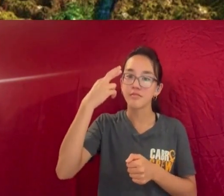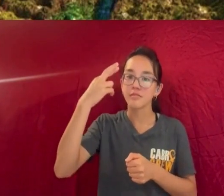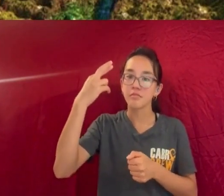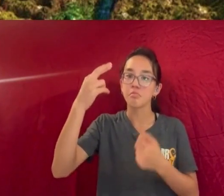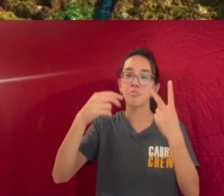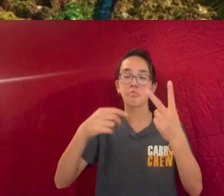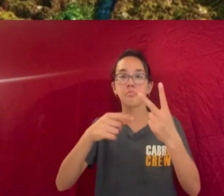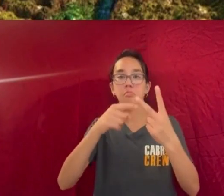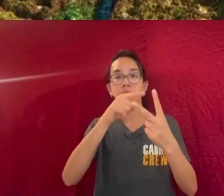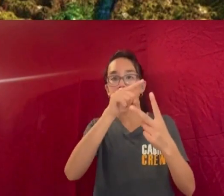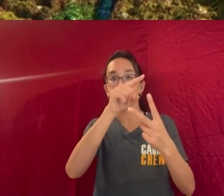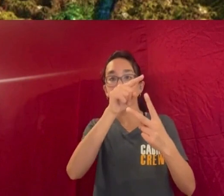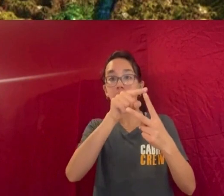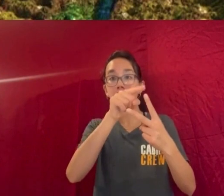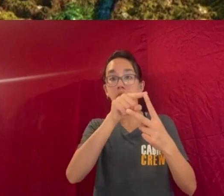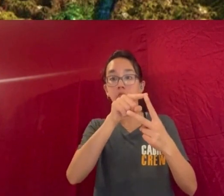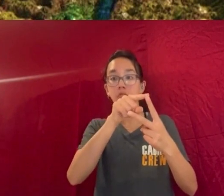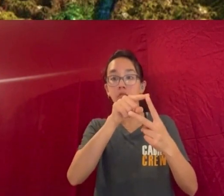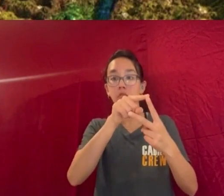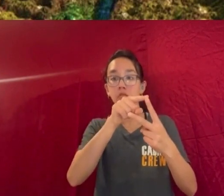two reasons.